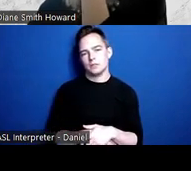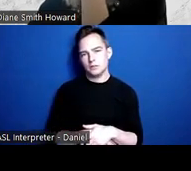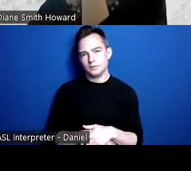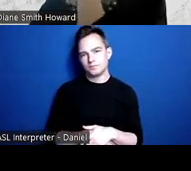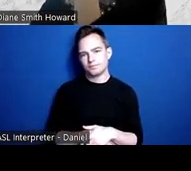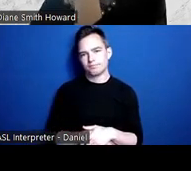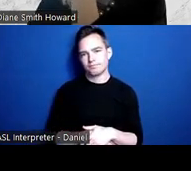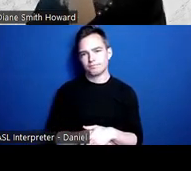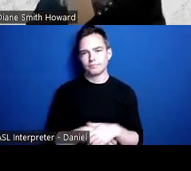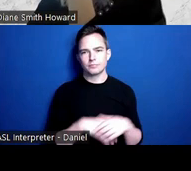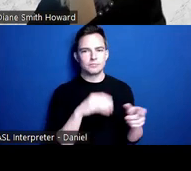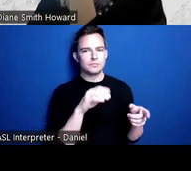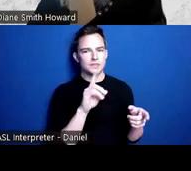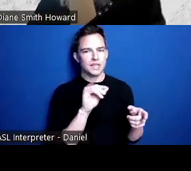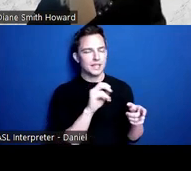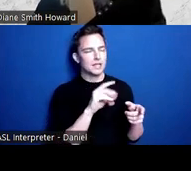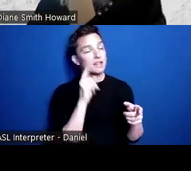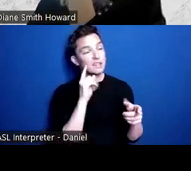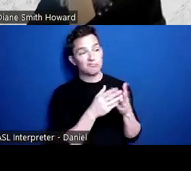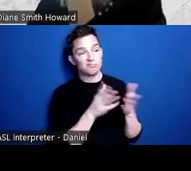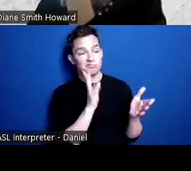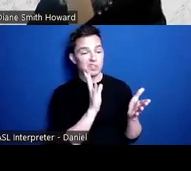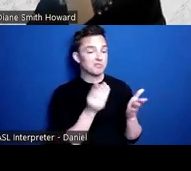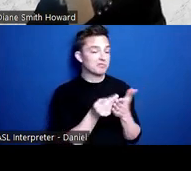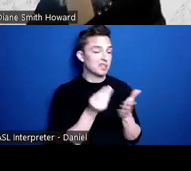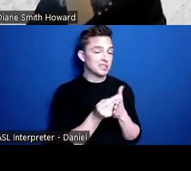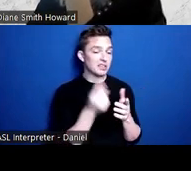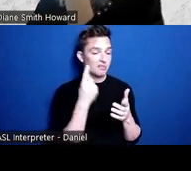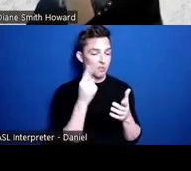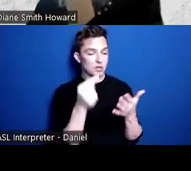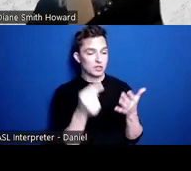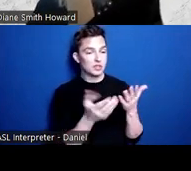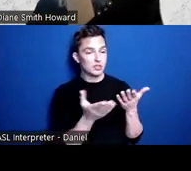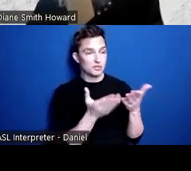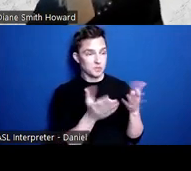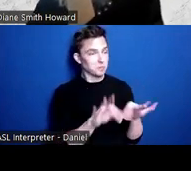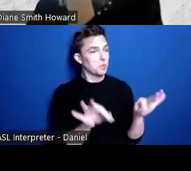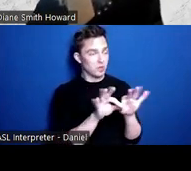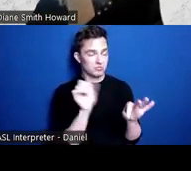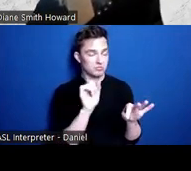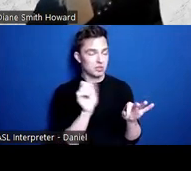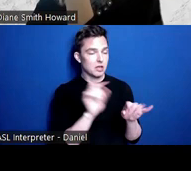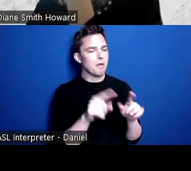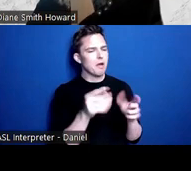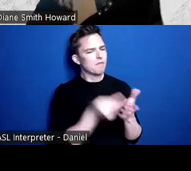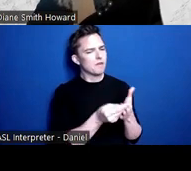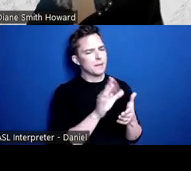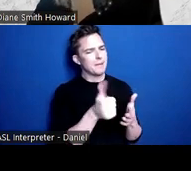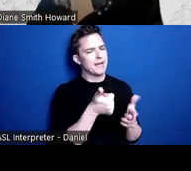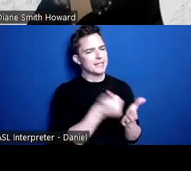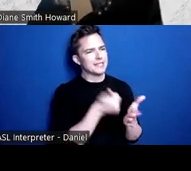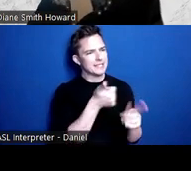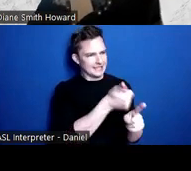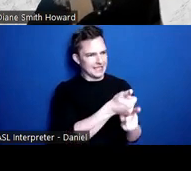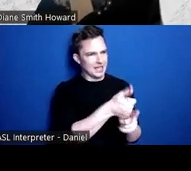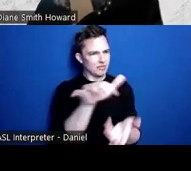I think just generally speaking, Eric, I think funding for these services is important, but I think funding by itself isn't enough.